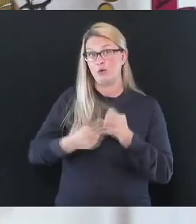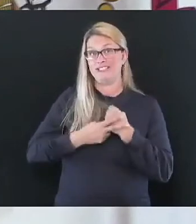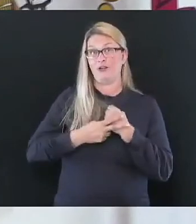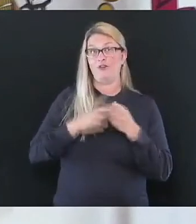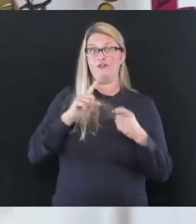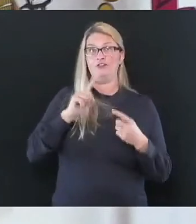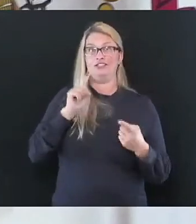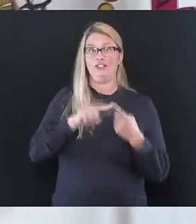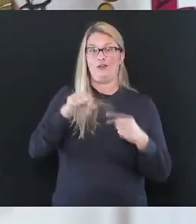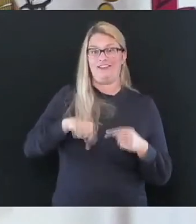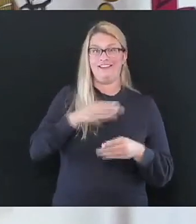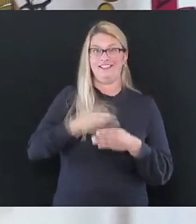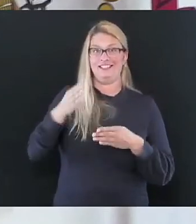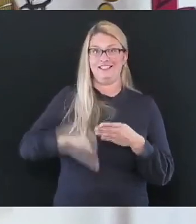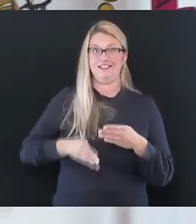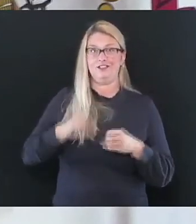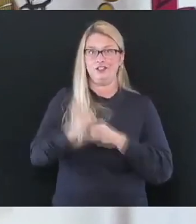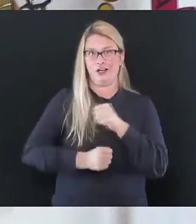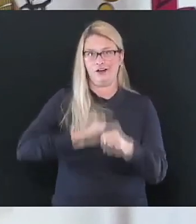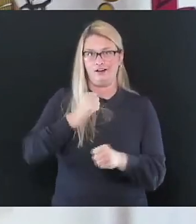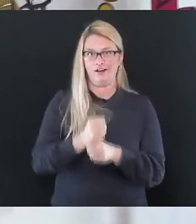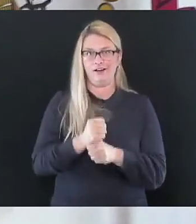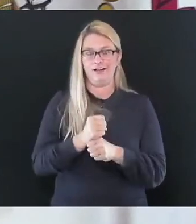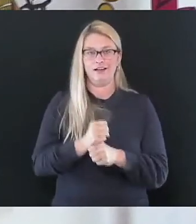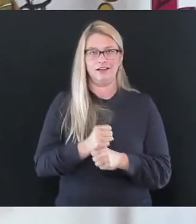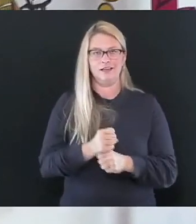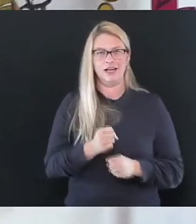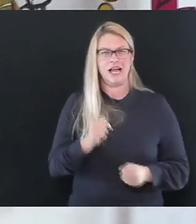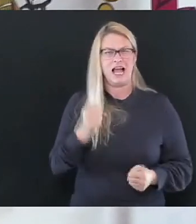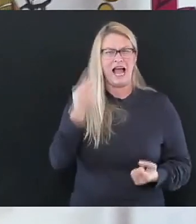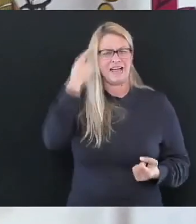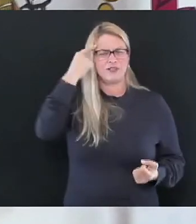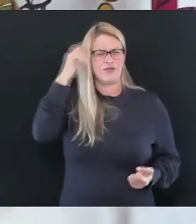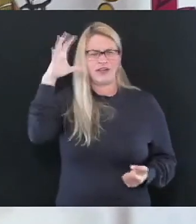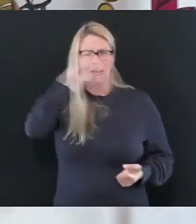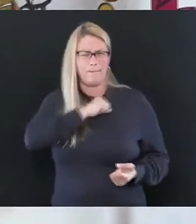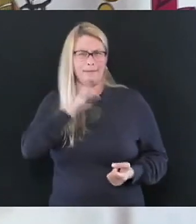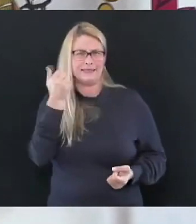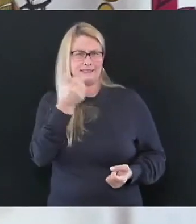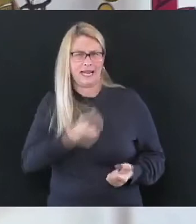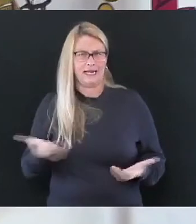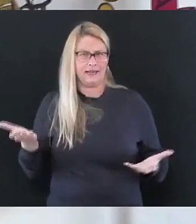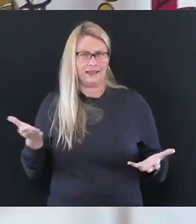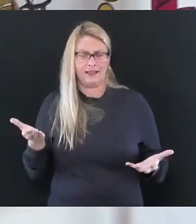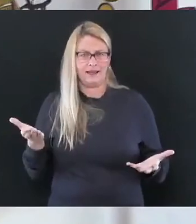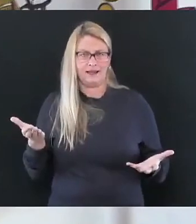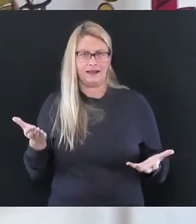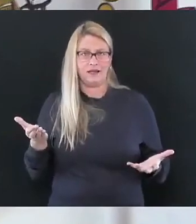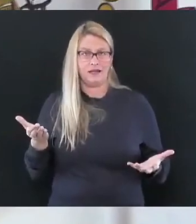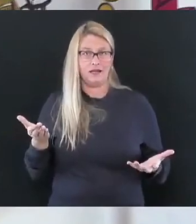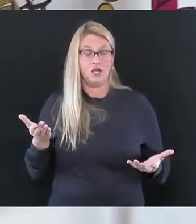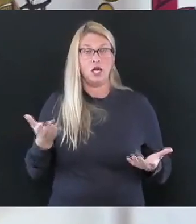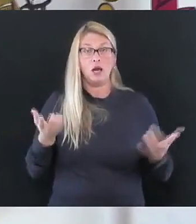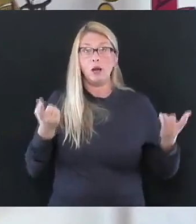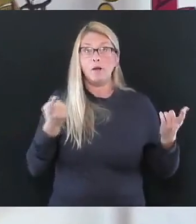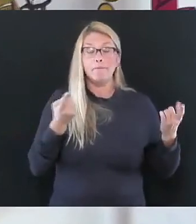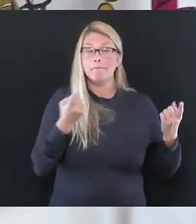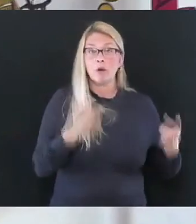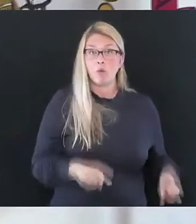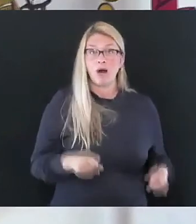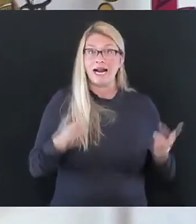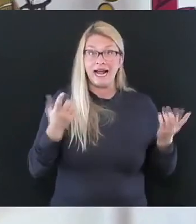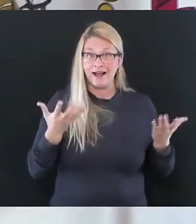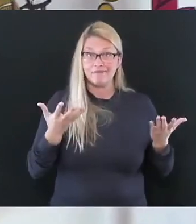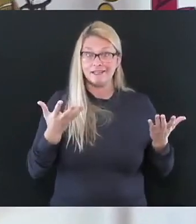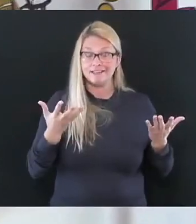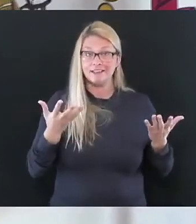year. Now, I don't think I've really missed anything right there in the beginning. Now, what has really happened is just